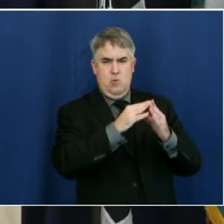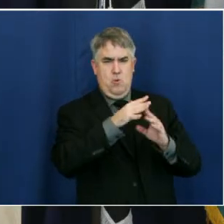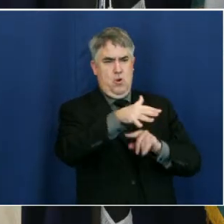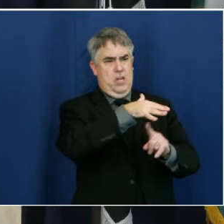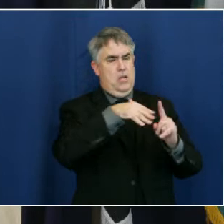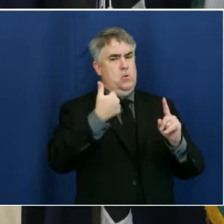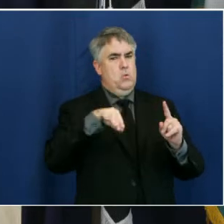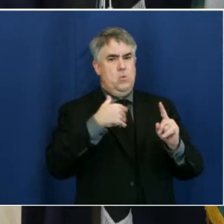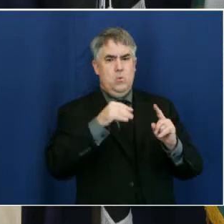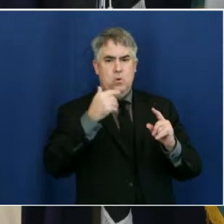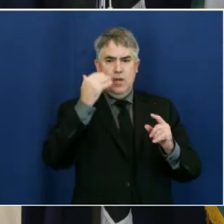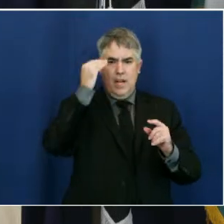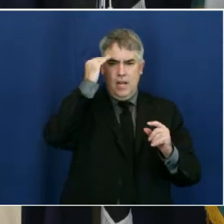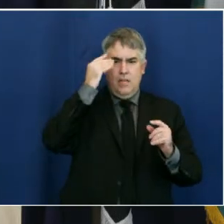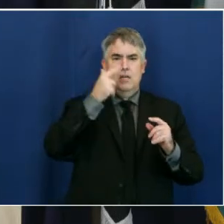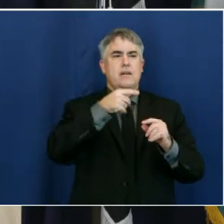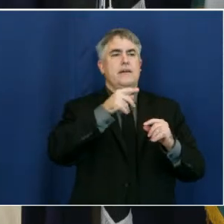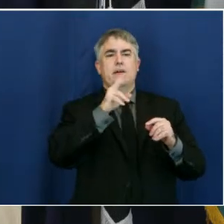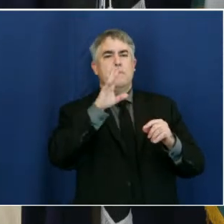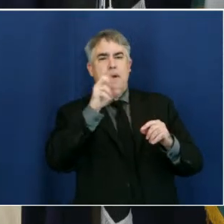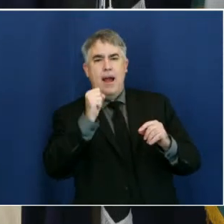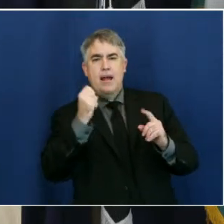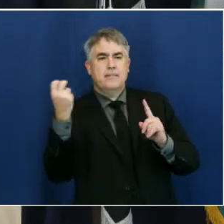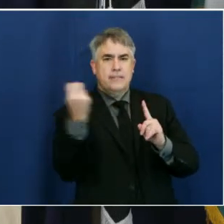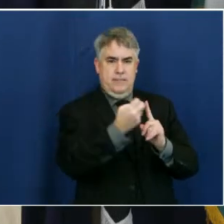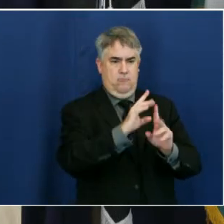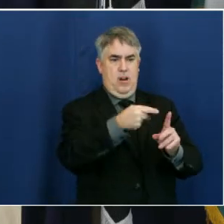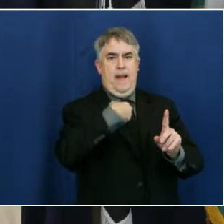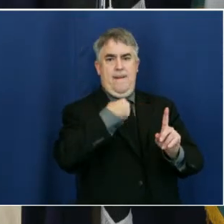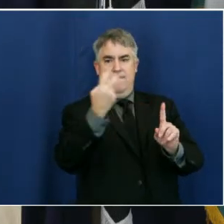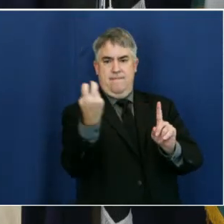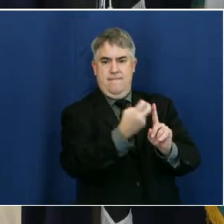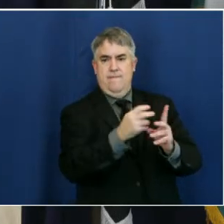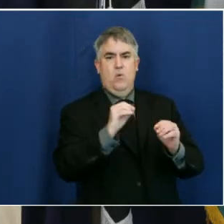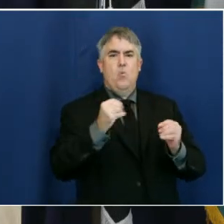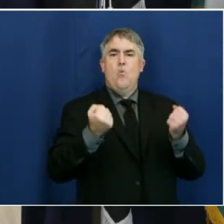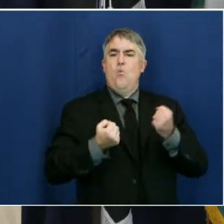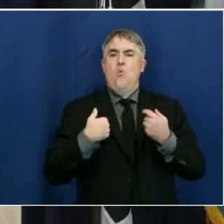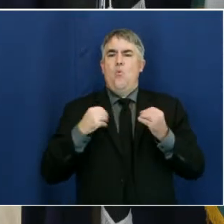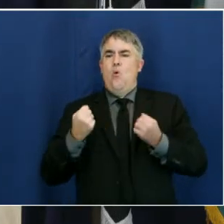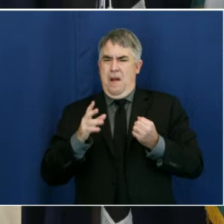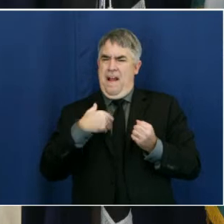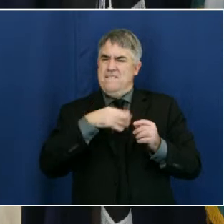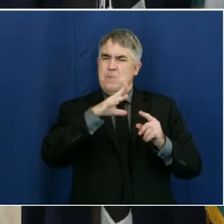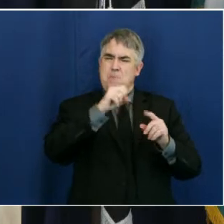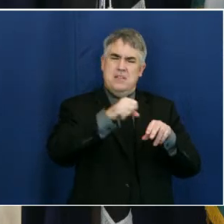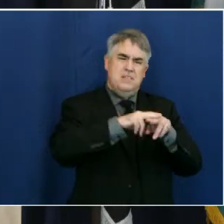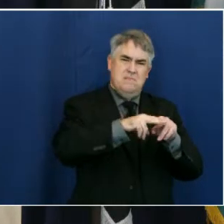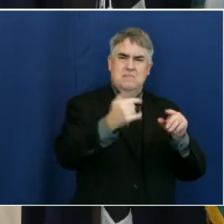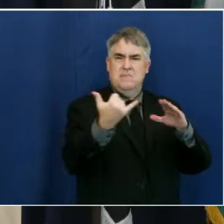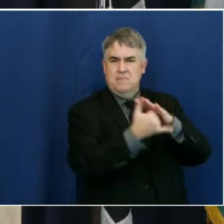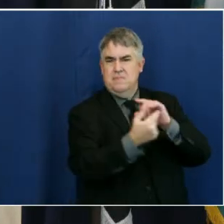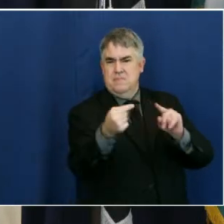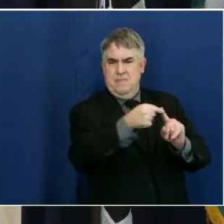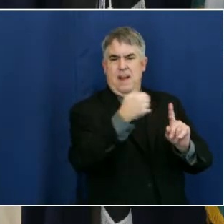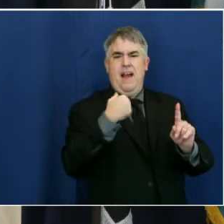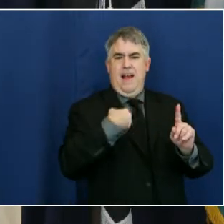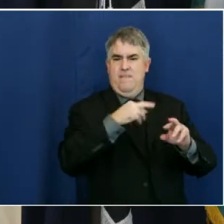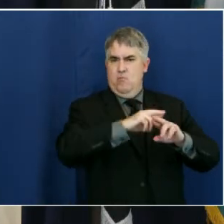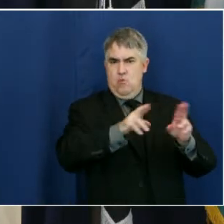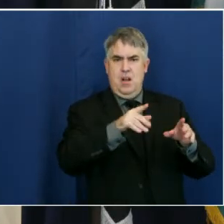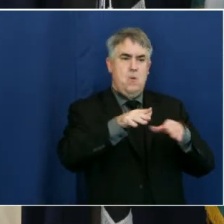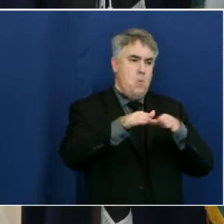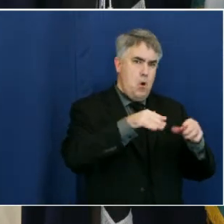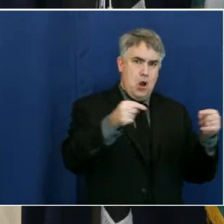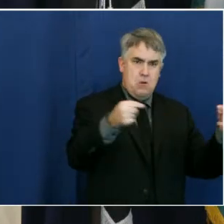public transportation and don't have access to cars. And so, again, it's really important to reiterate that if you are in